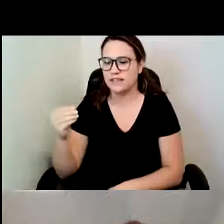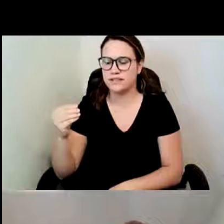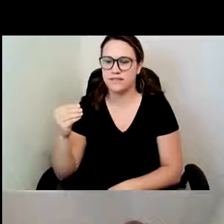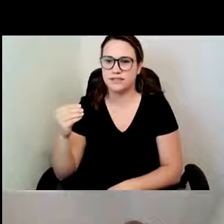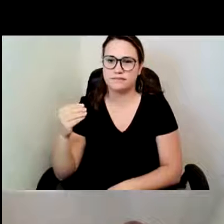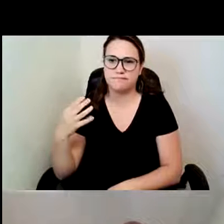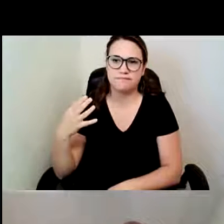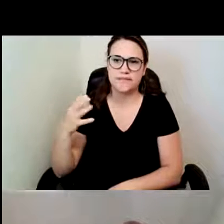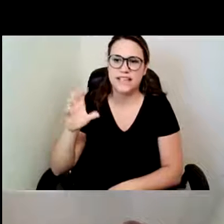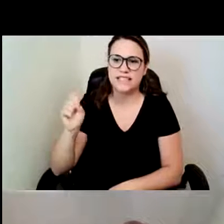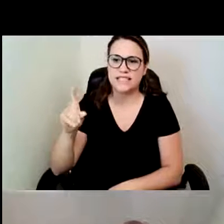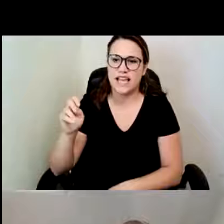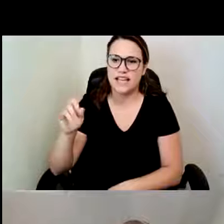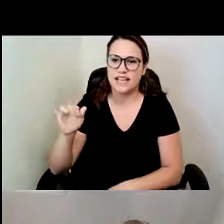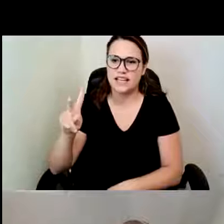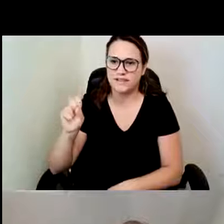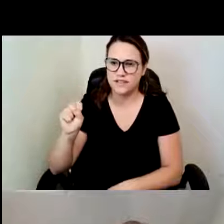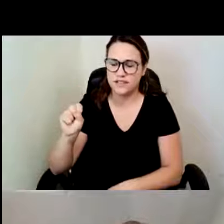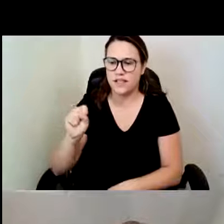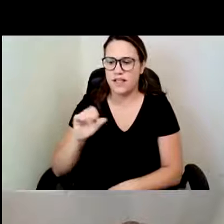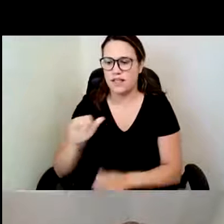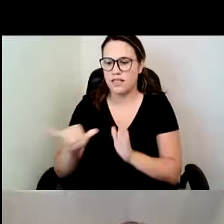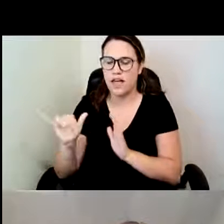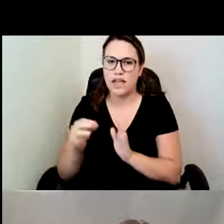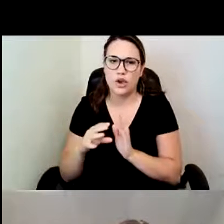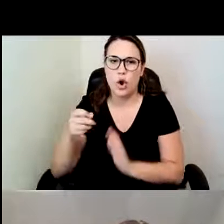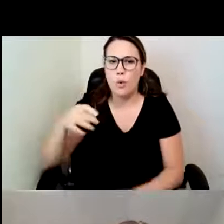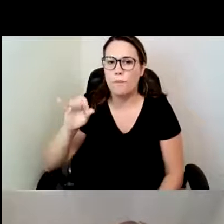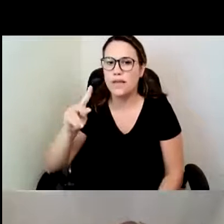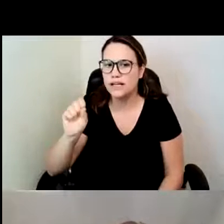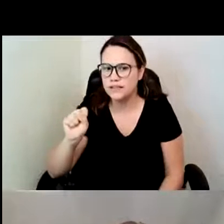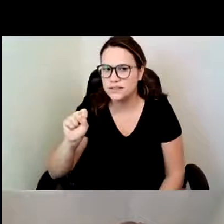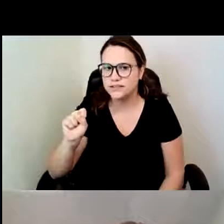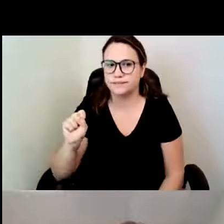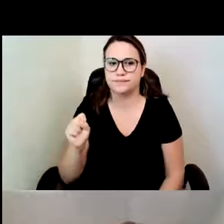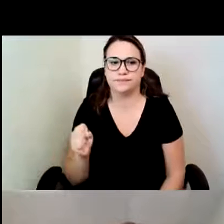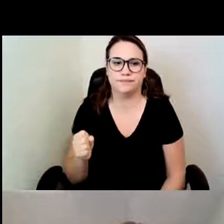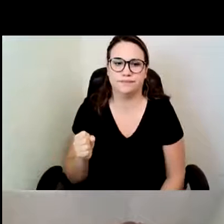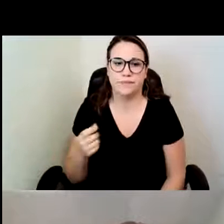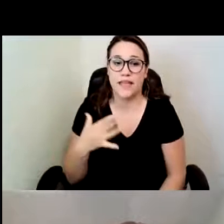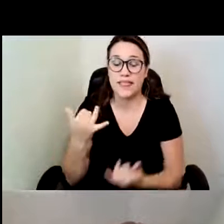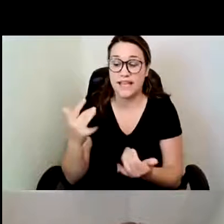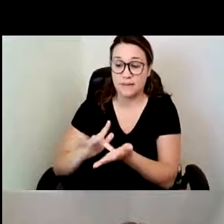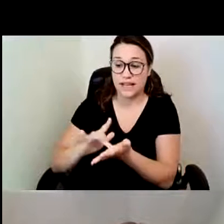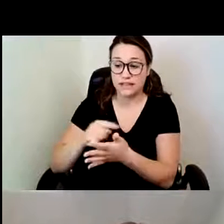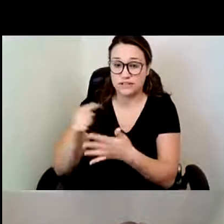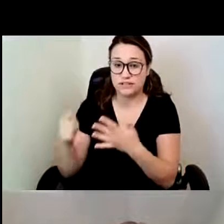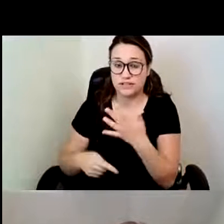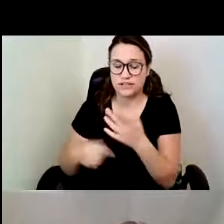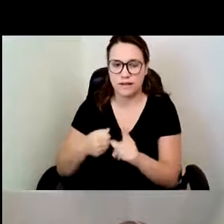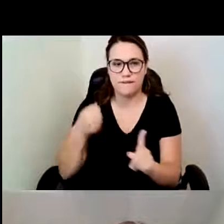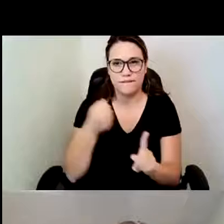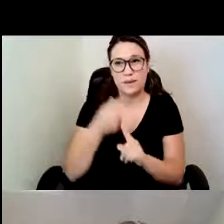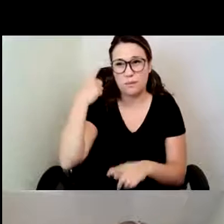like opiates, Ambien, Lunesta. These medications affect brain function and